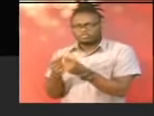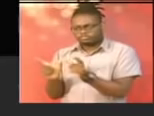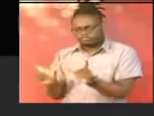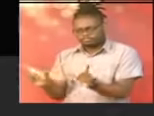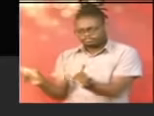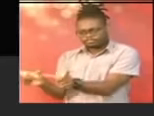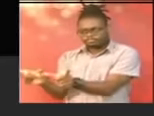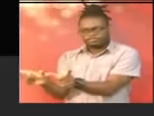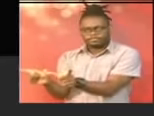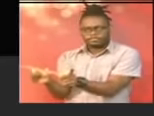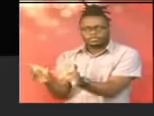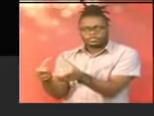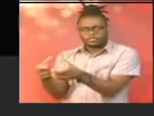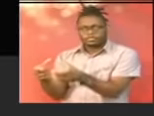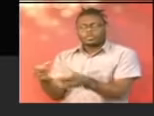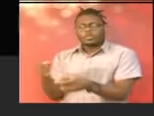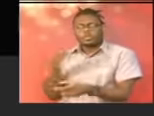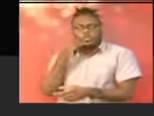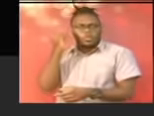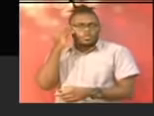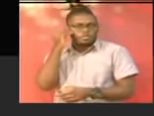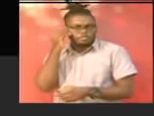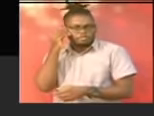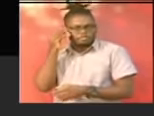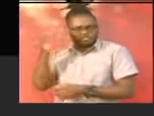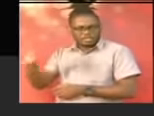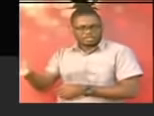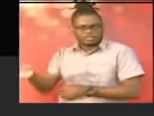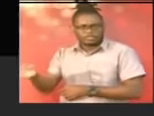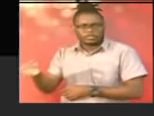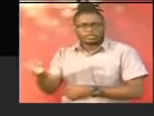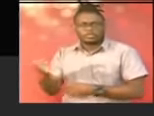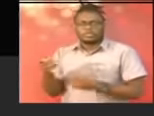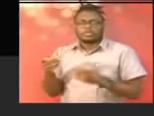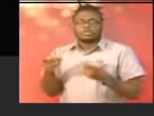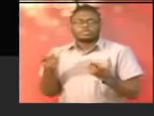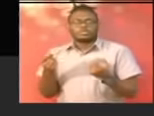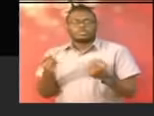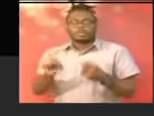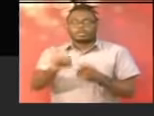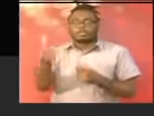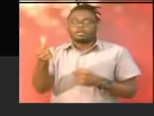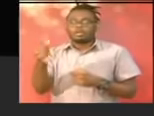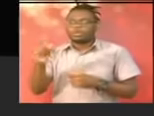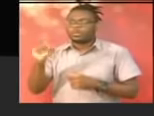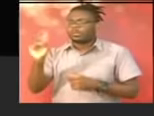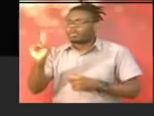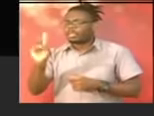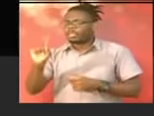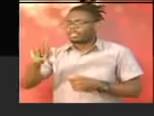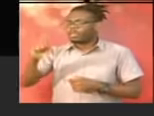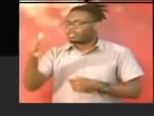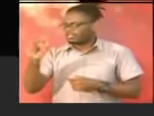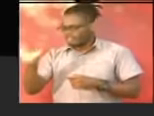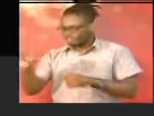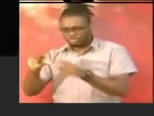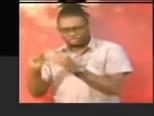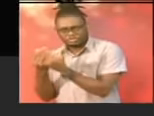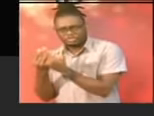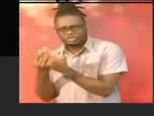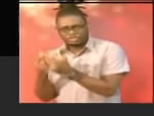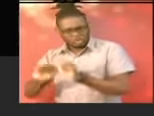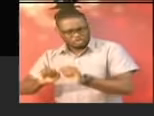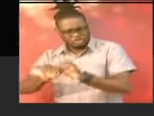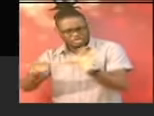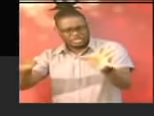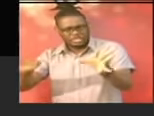of concern with that age group. But where else within that age group do you see levels of concern in terms of spread and contracting the